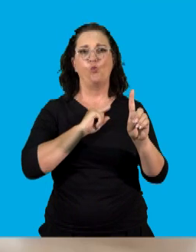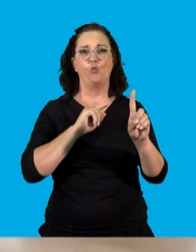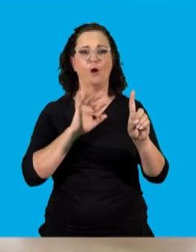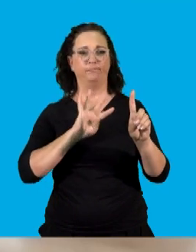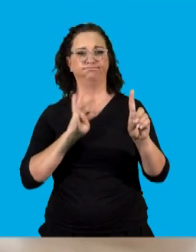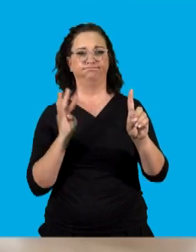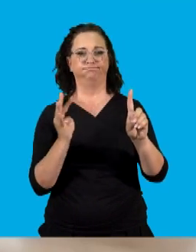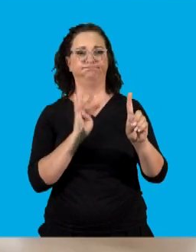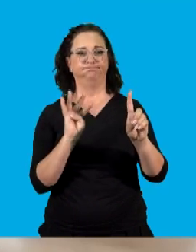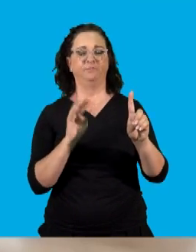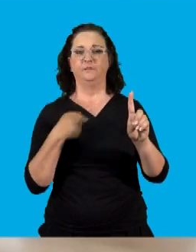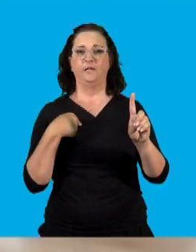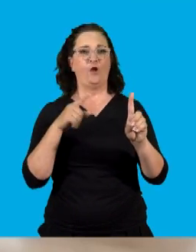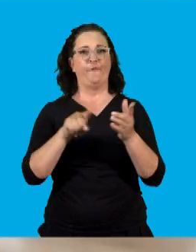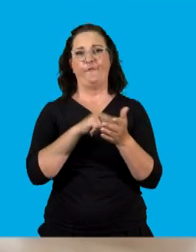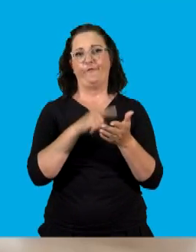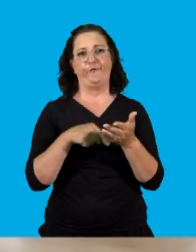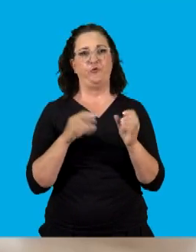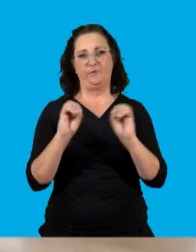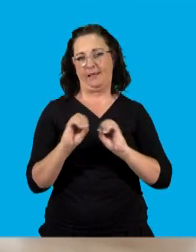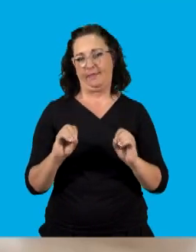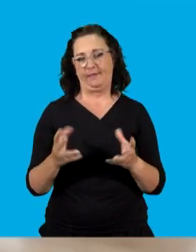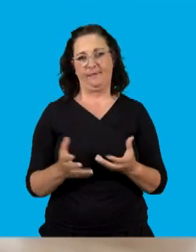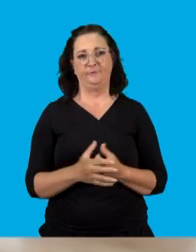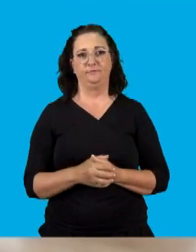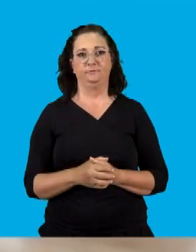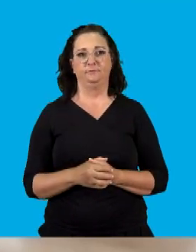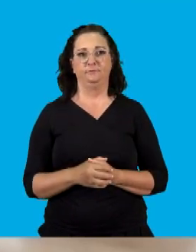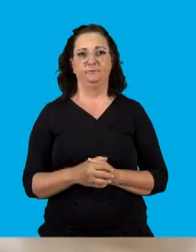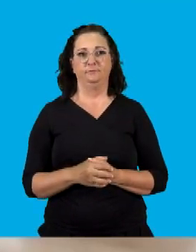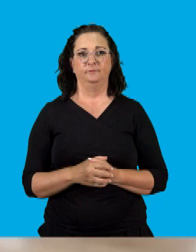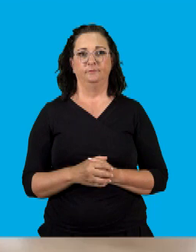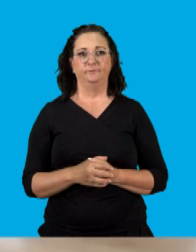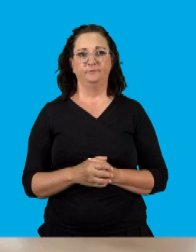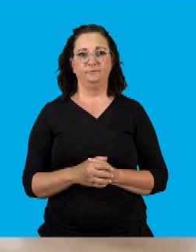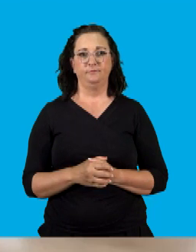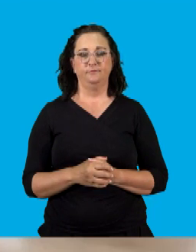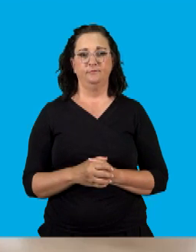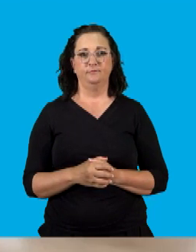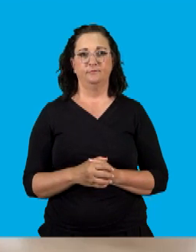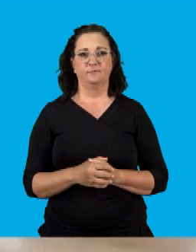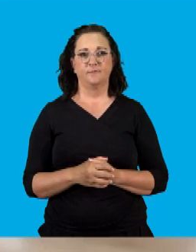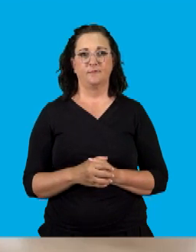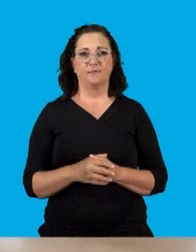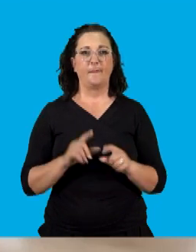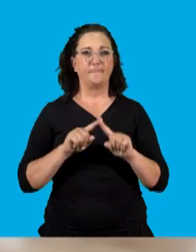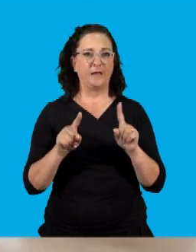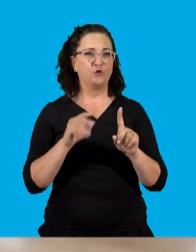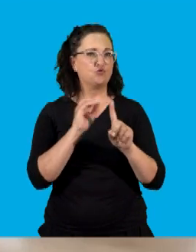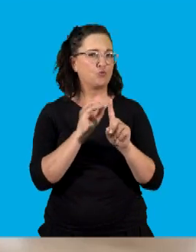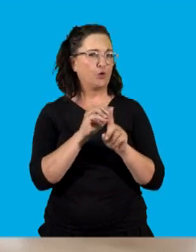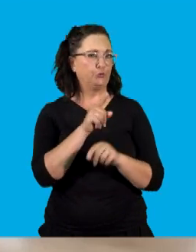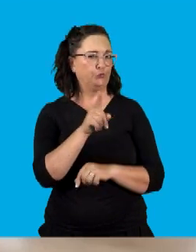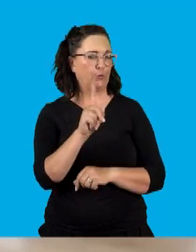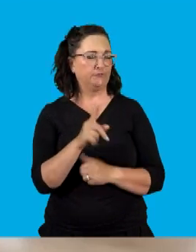who did not vote when they were supposed to do what? To vote for the person who was going to manage the company. And let